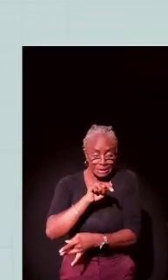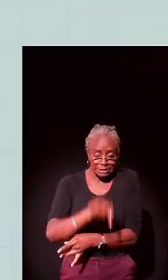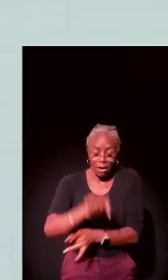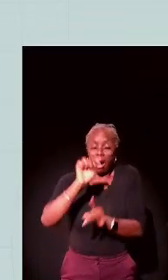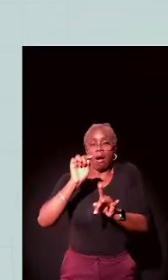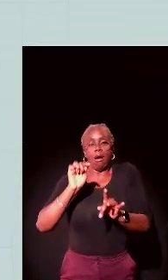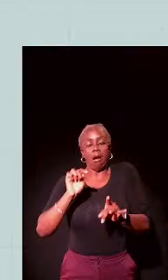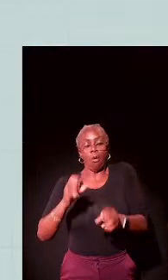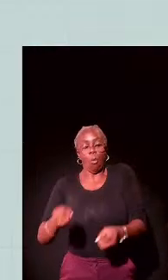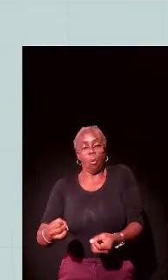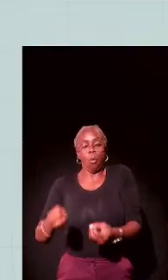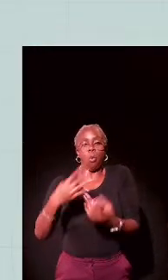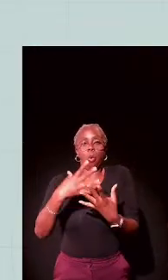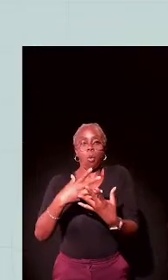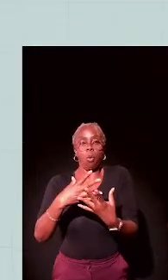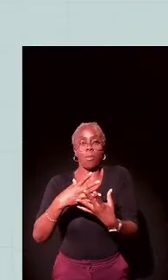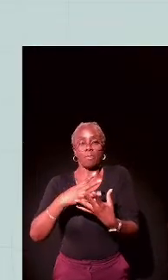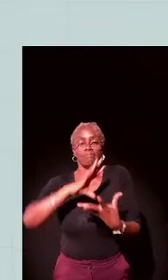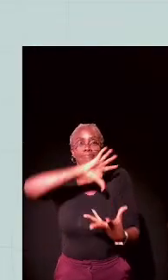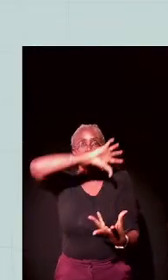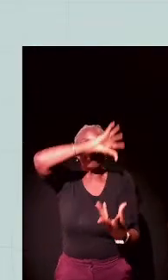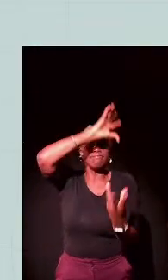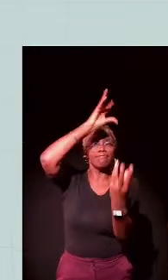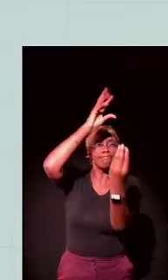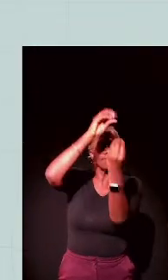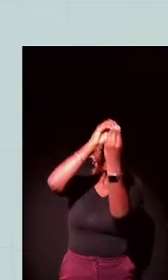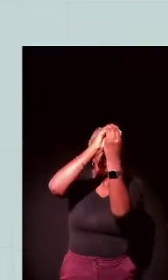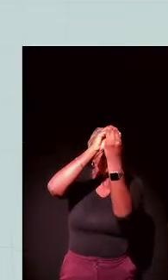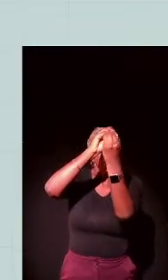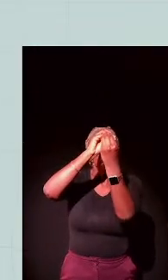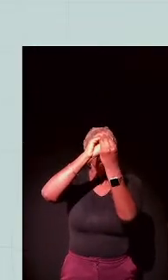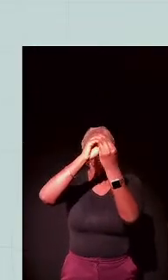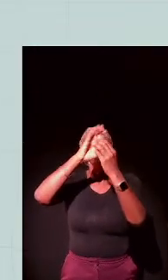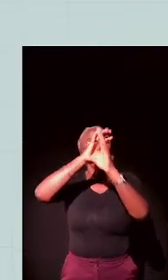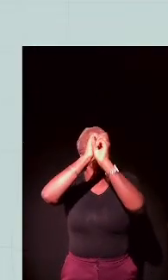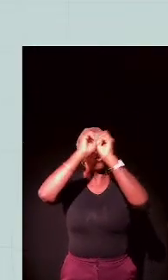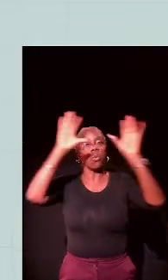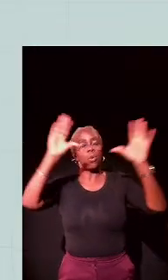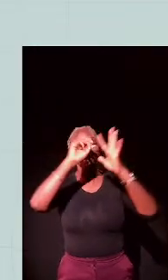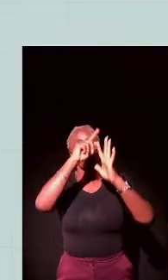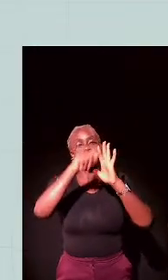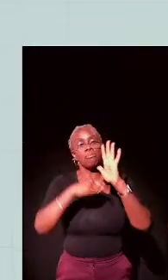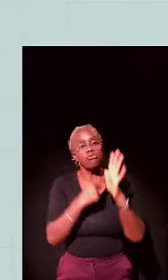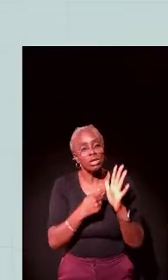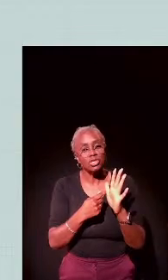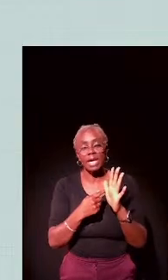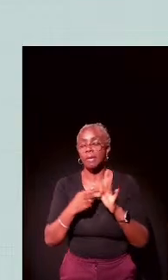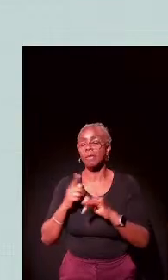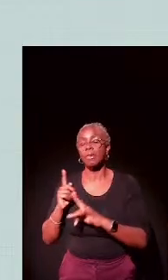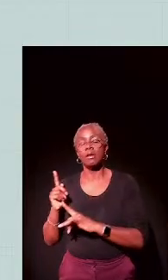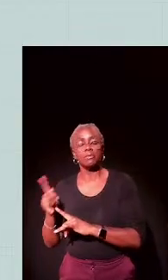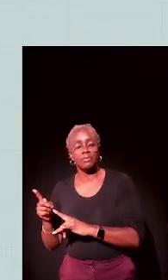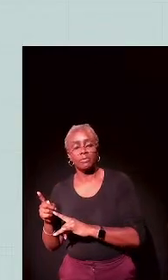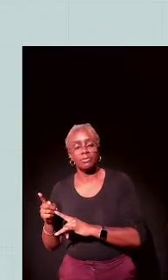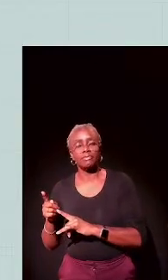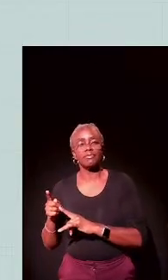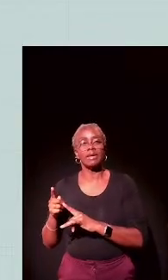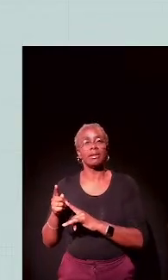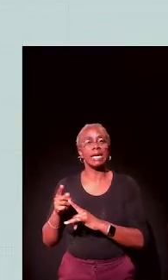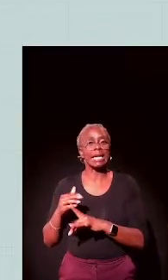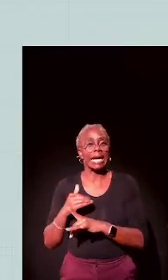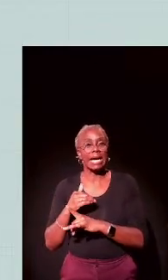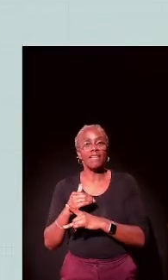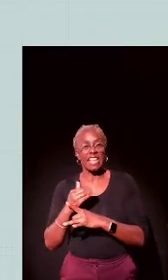A quick overview, like a very, very quick rundown of what this project was, that and this is more of a TLDR version,